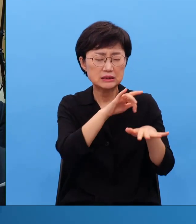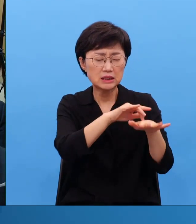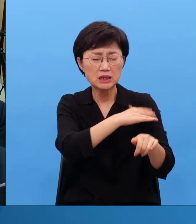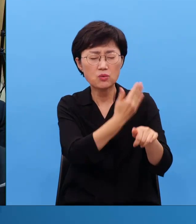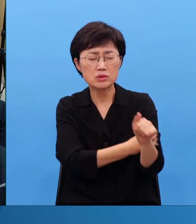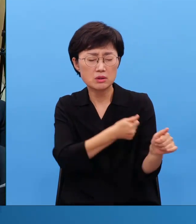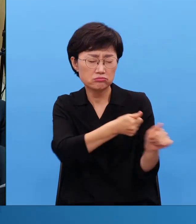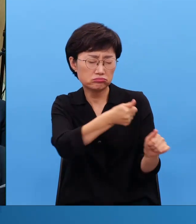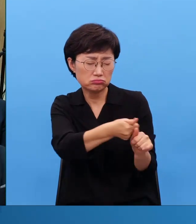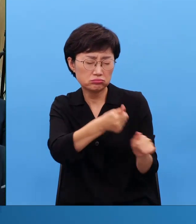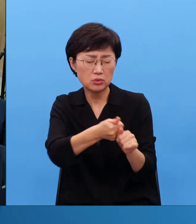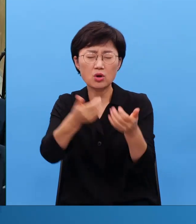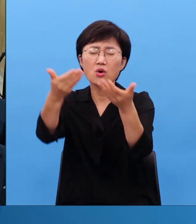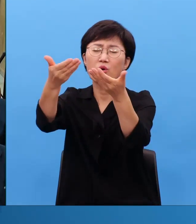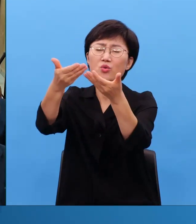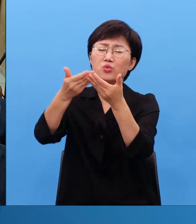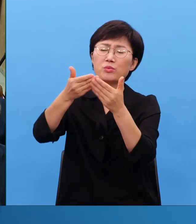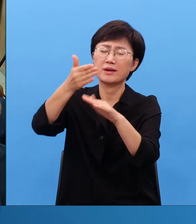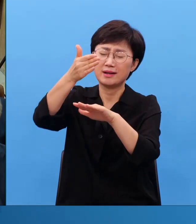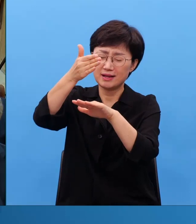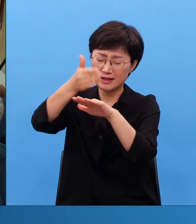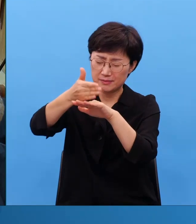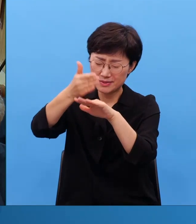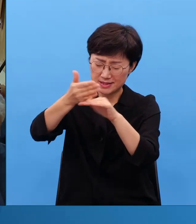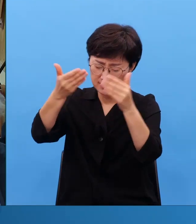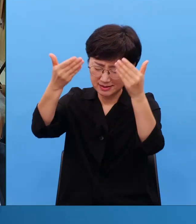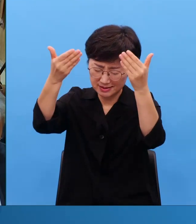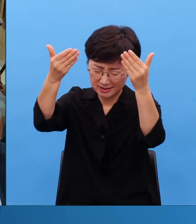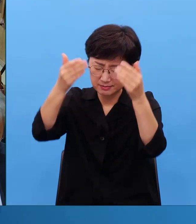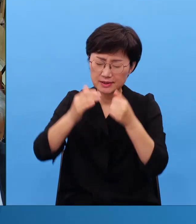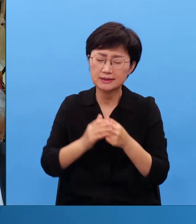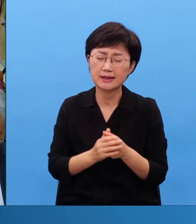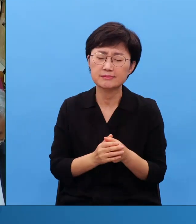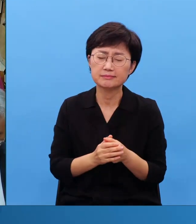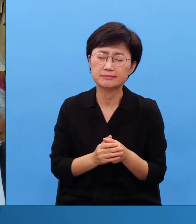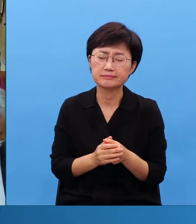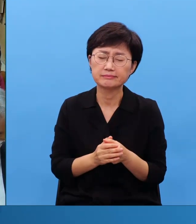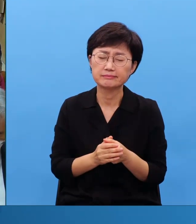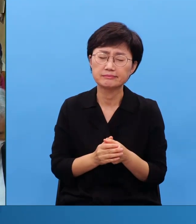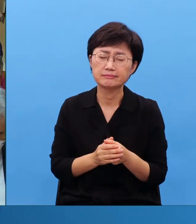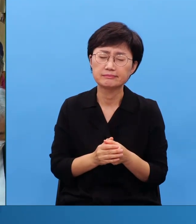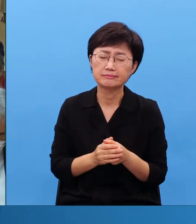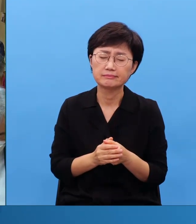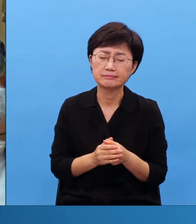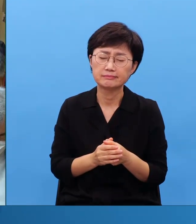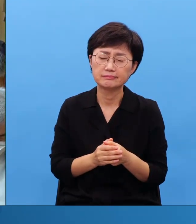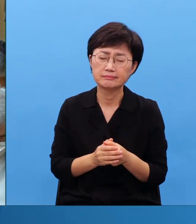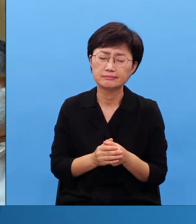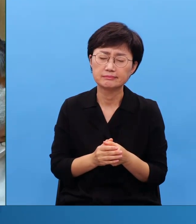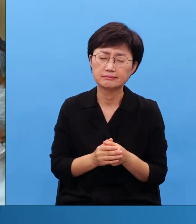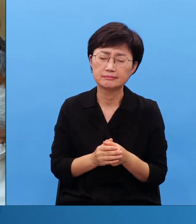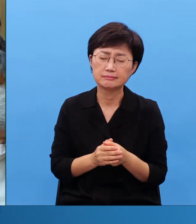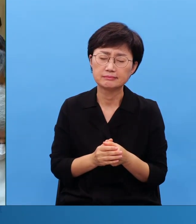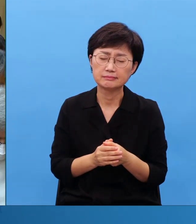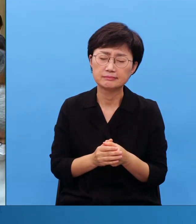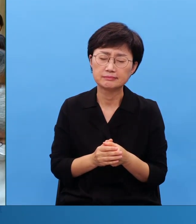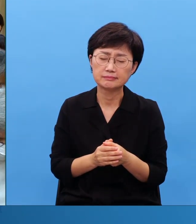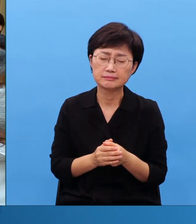correctly and enjoy Him, the works of the Triune God works upon us, victorious, allowing us to be victorious over all authorities upon